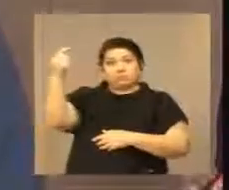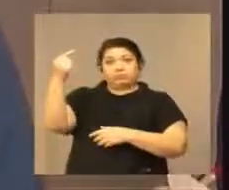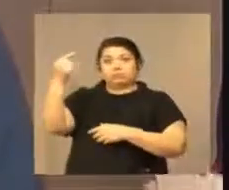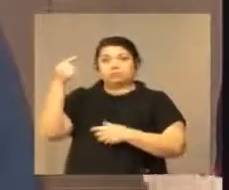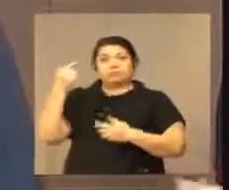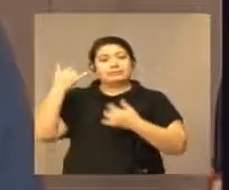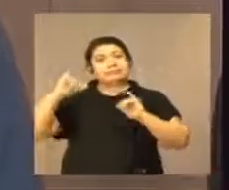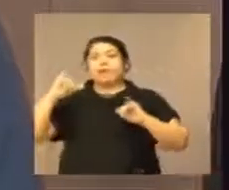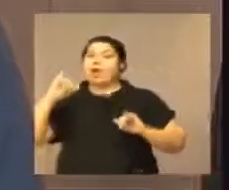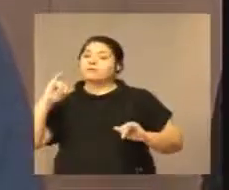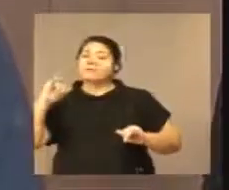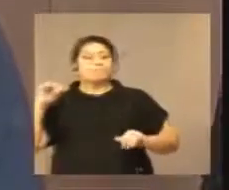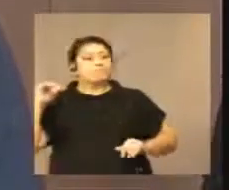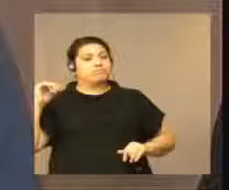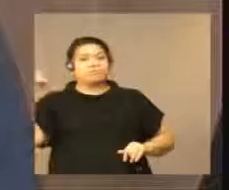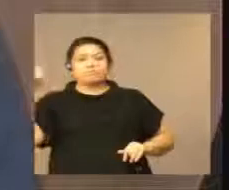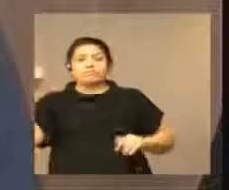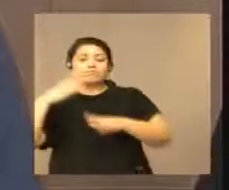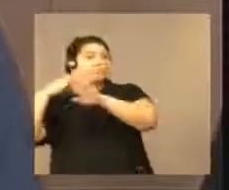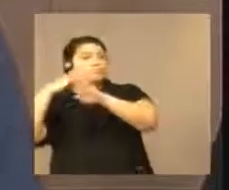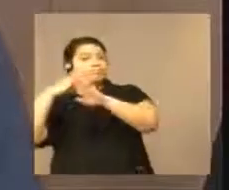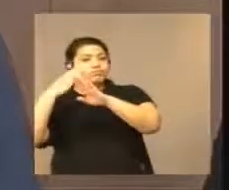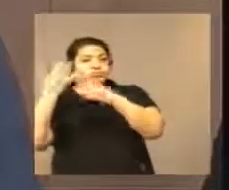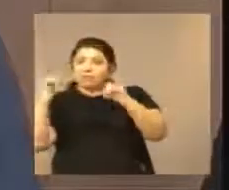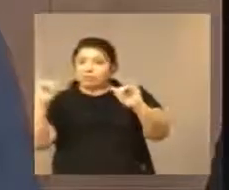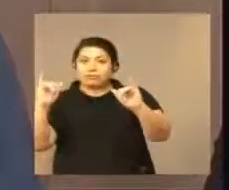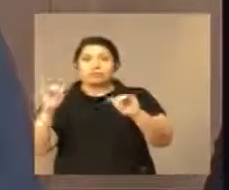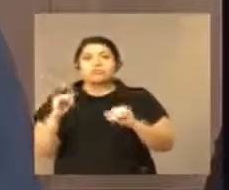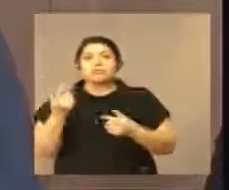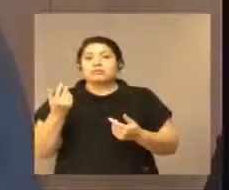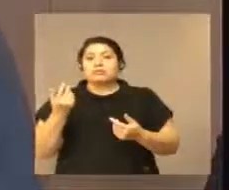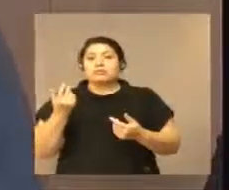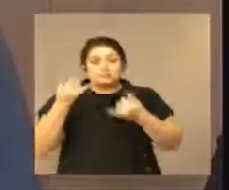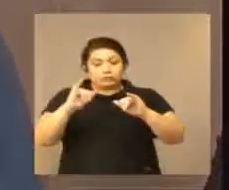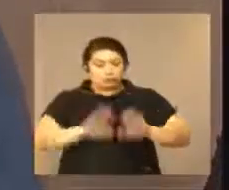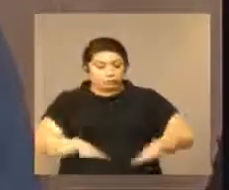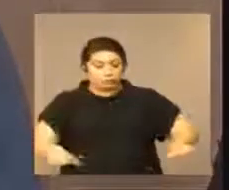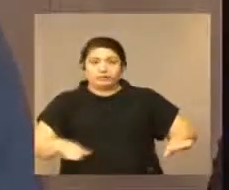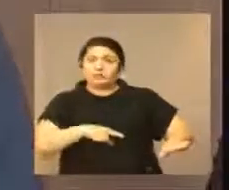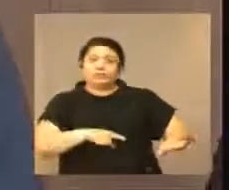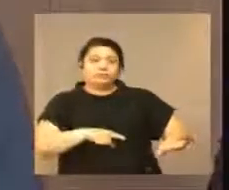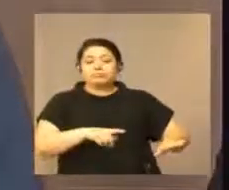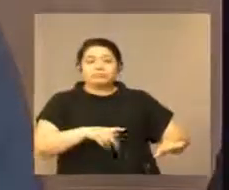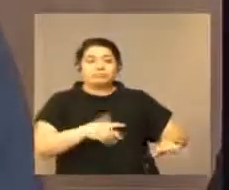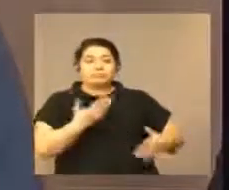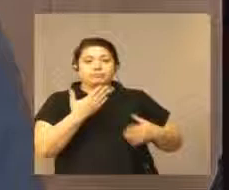continues to roadblock and continues to isolate our children.